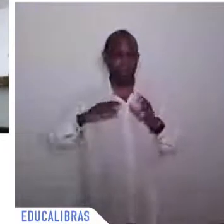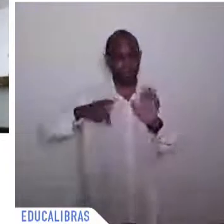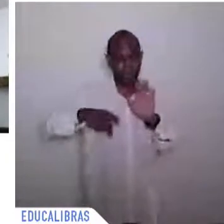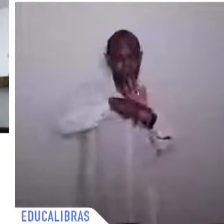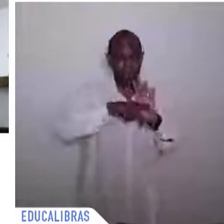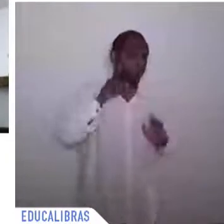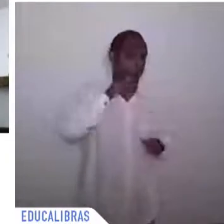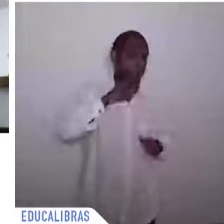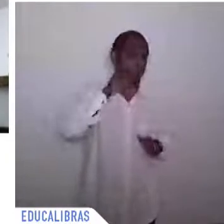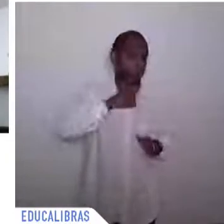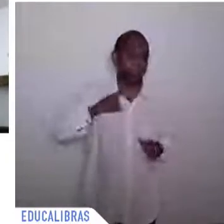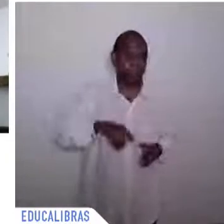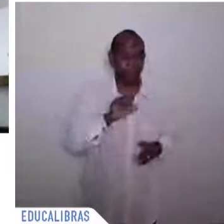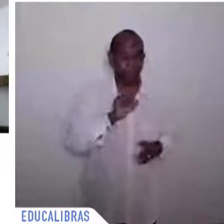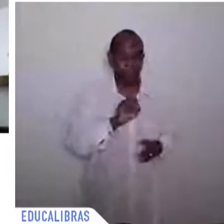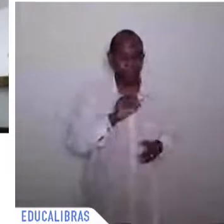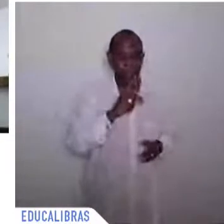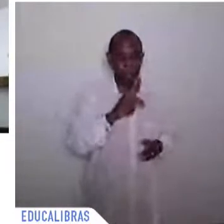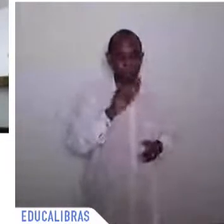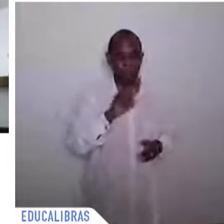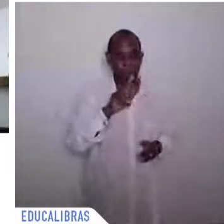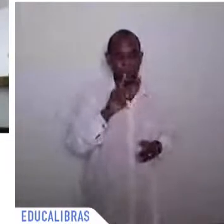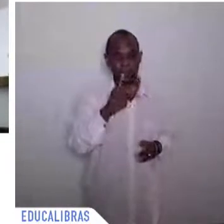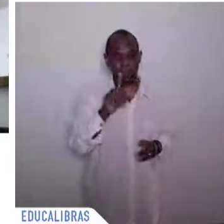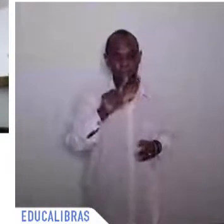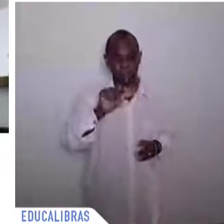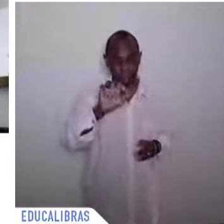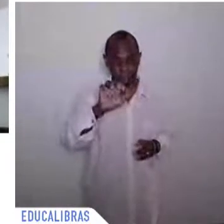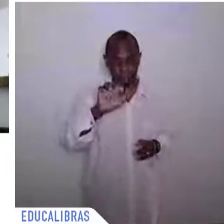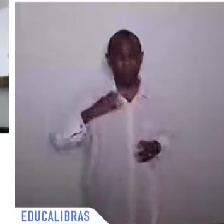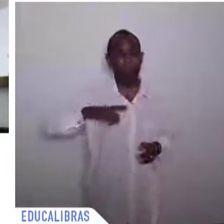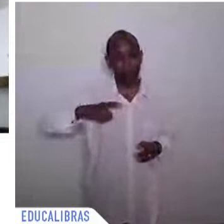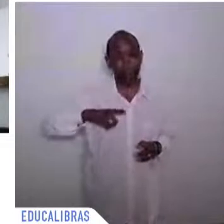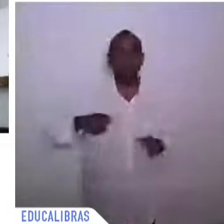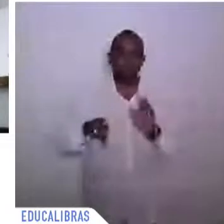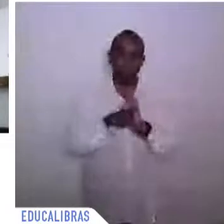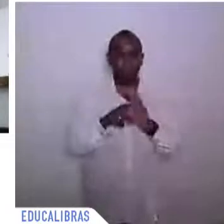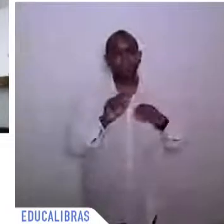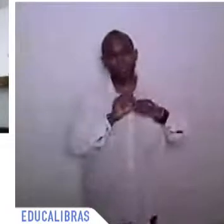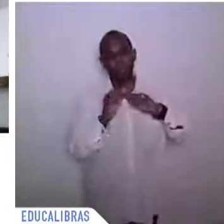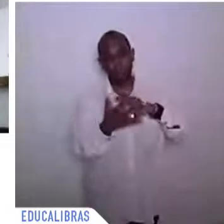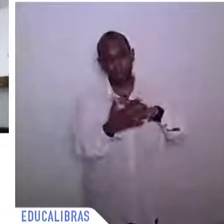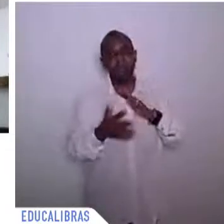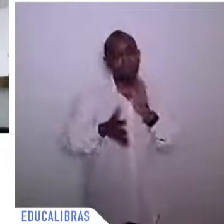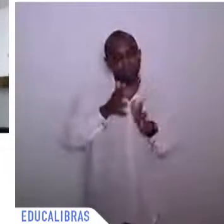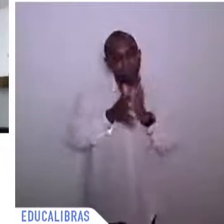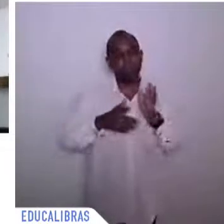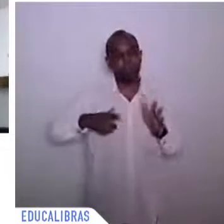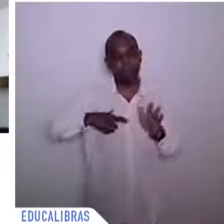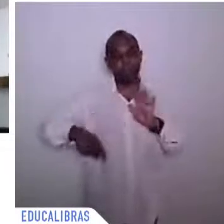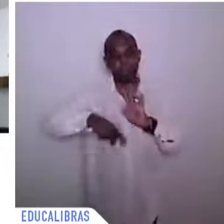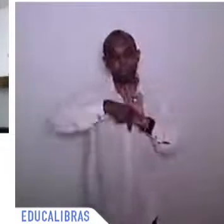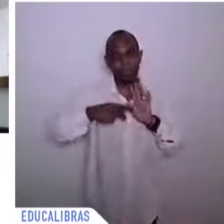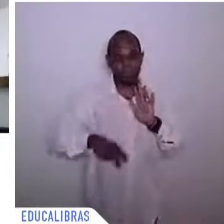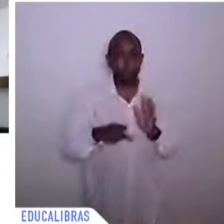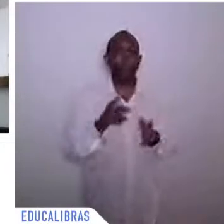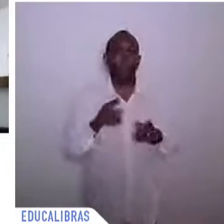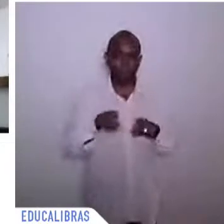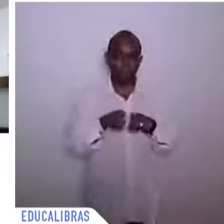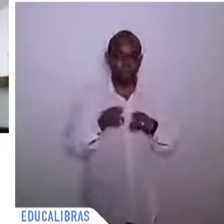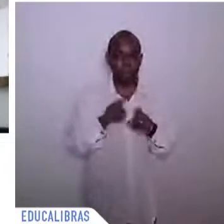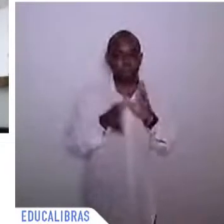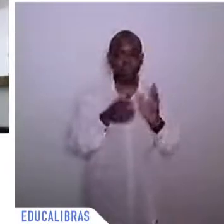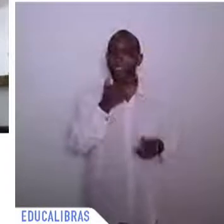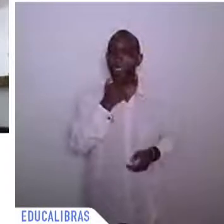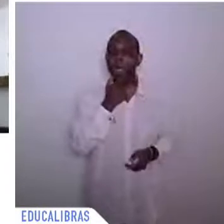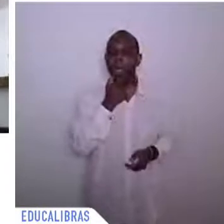our team, we thank our partners from the TD Setúbal Foundation, Latin American Political Observatory of Sciences